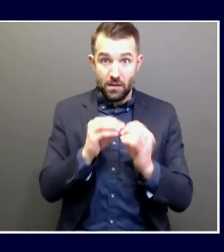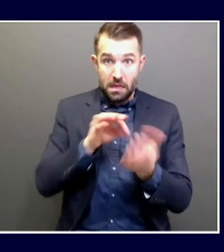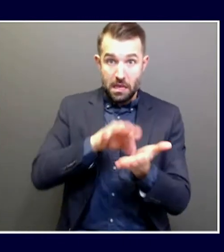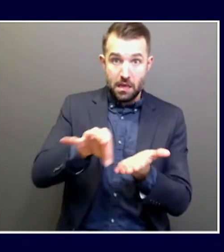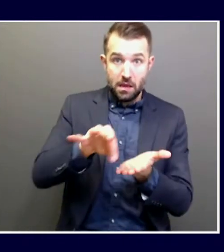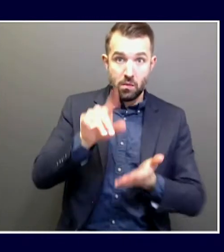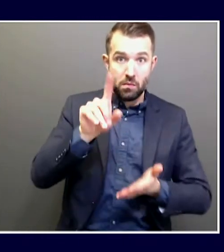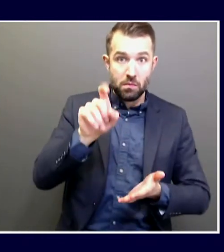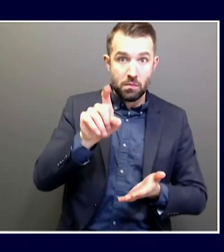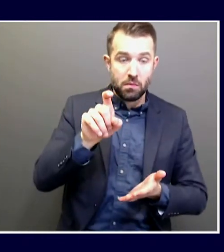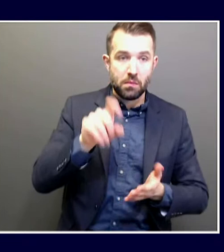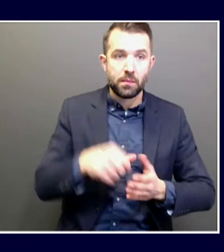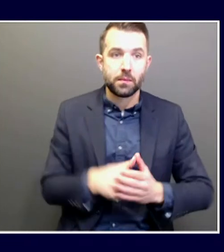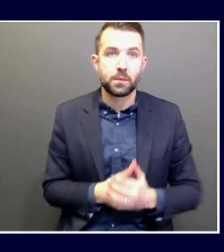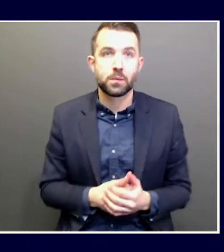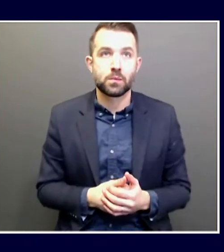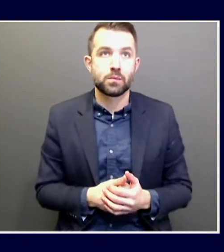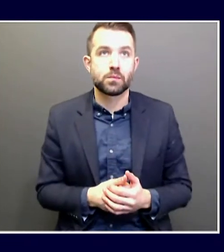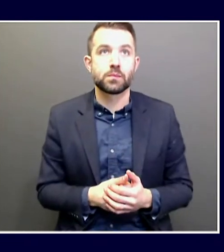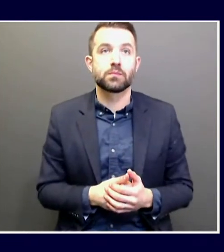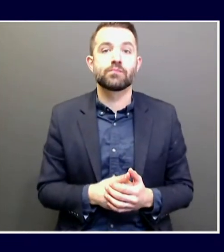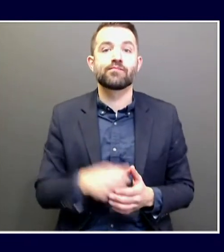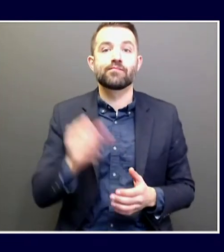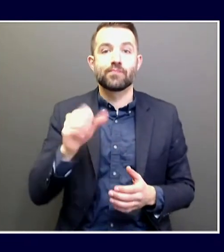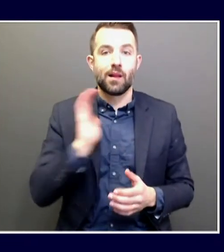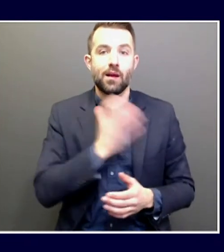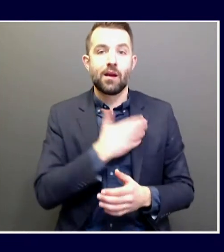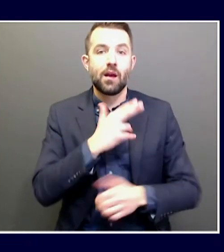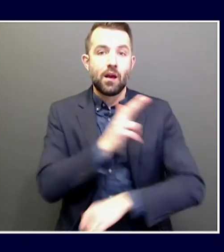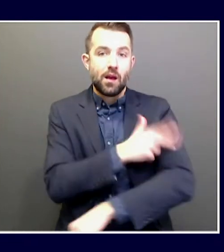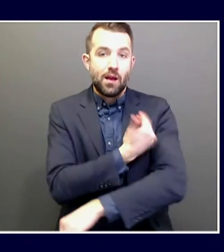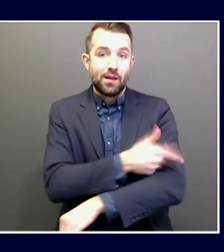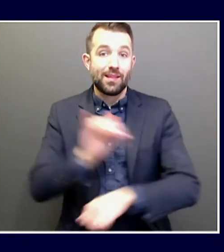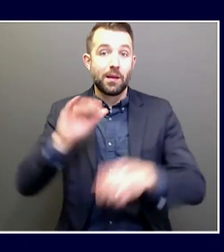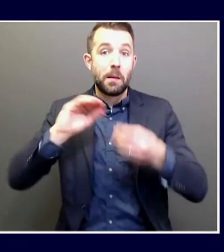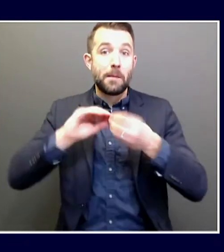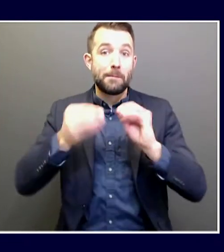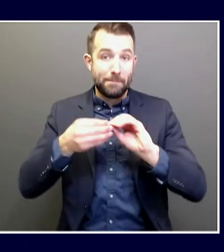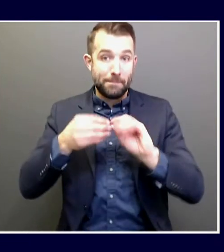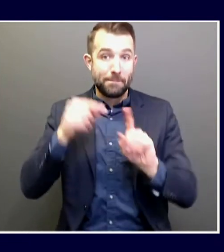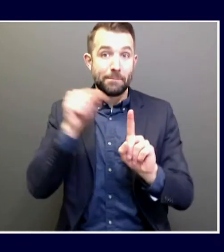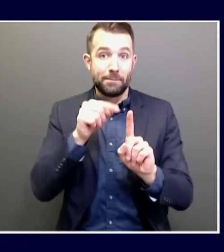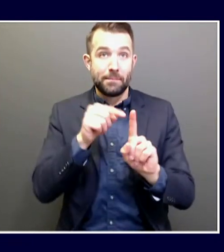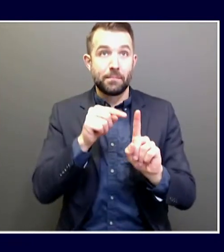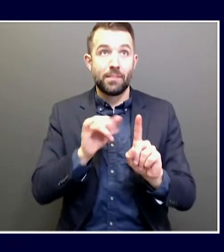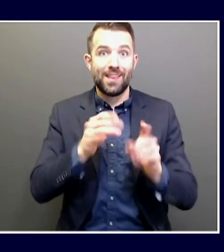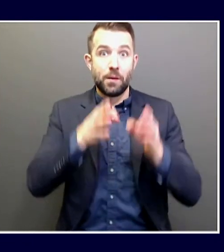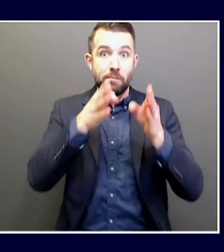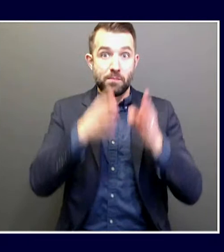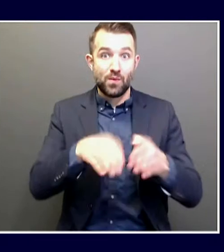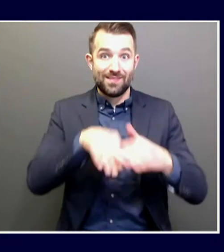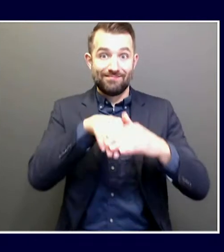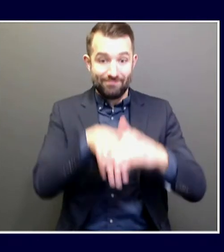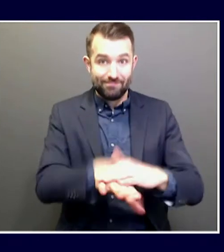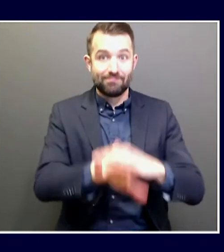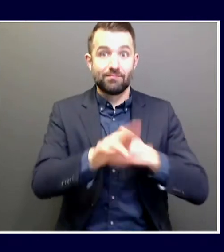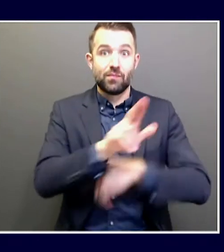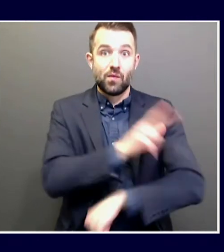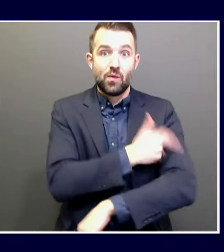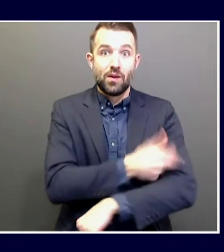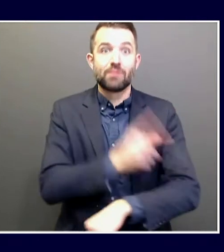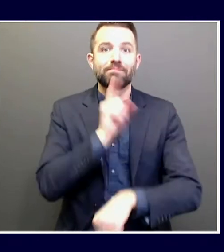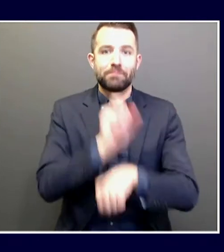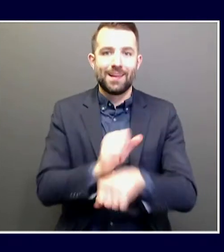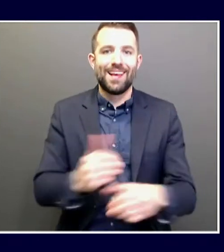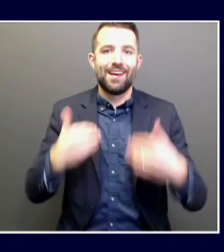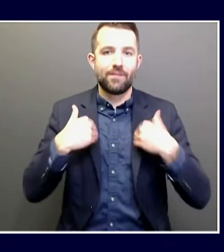we report are those who are hospitalized with COVID-19. Of course, that includes some who are hospitalized for